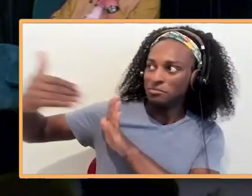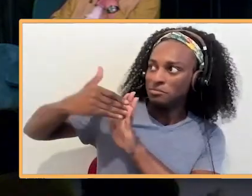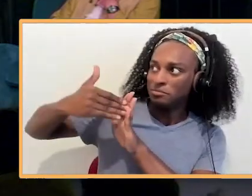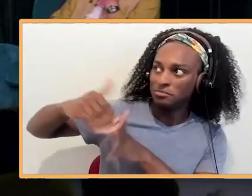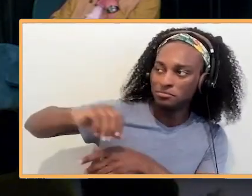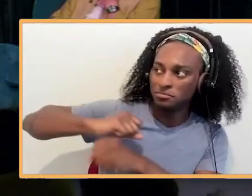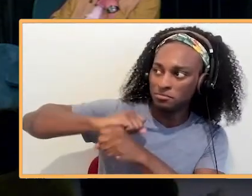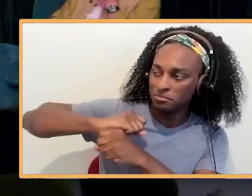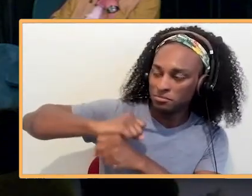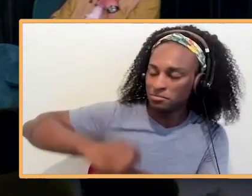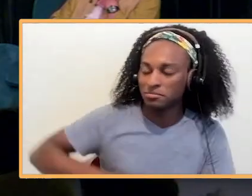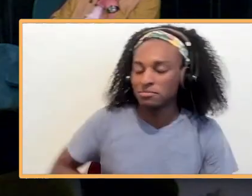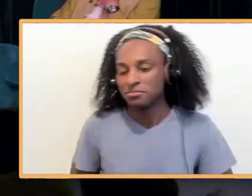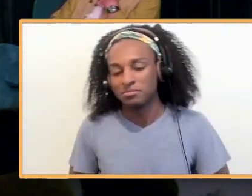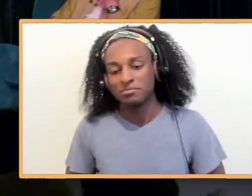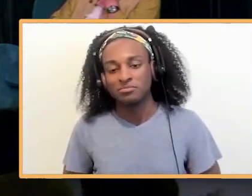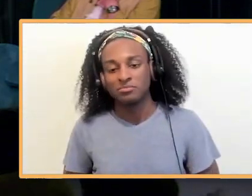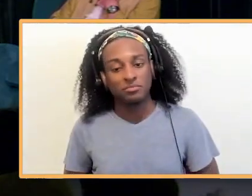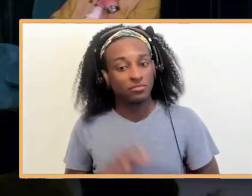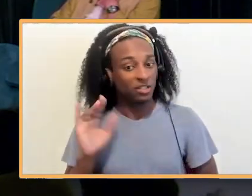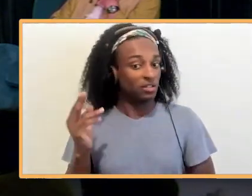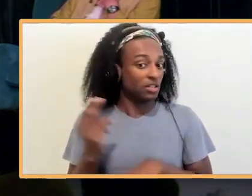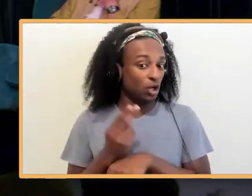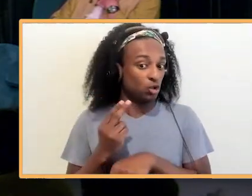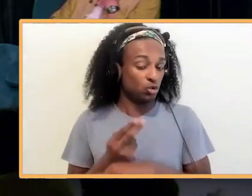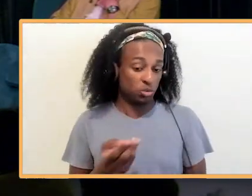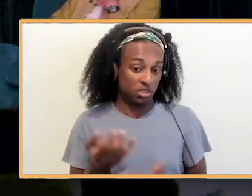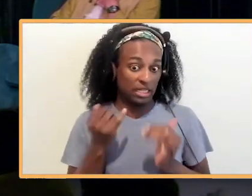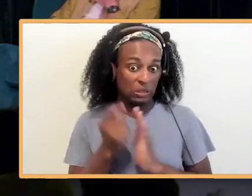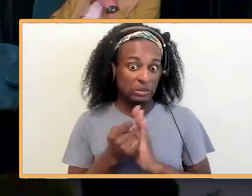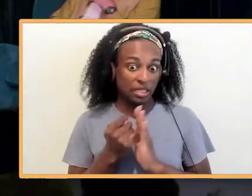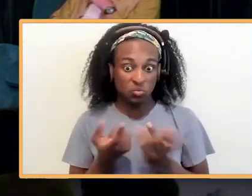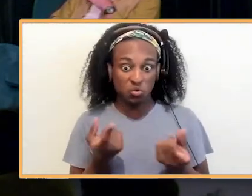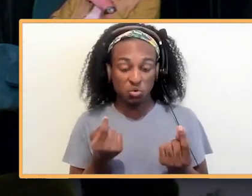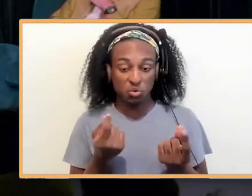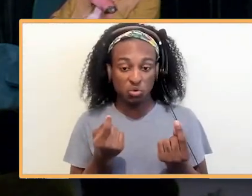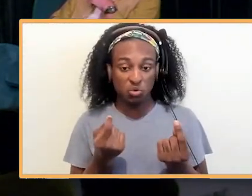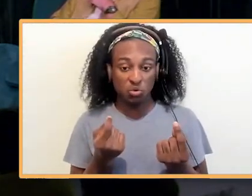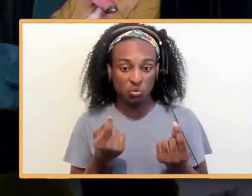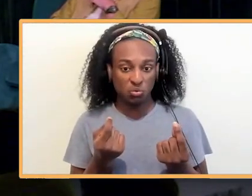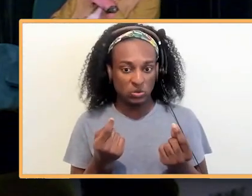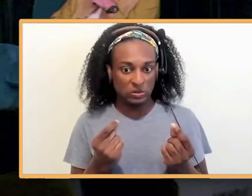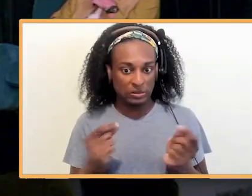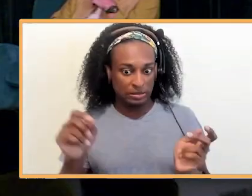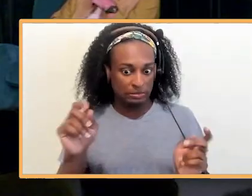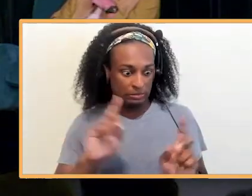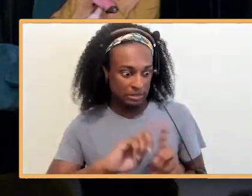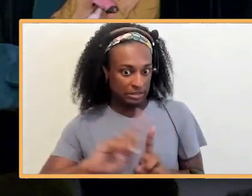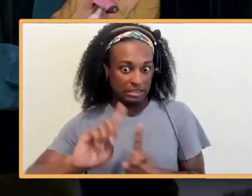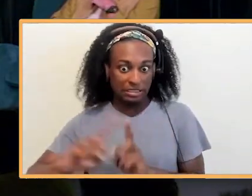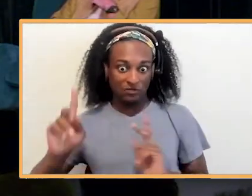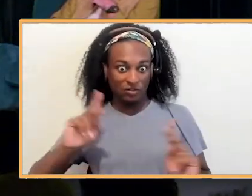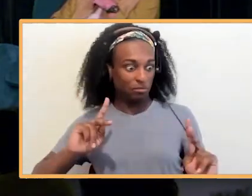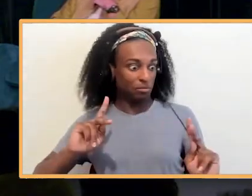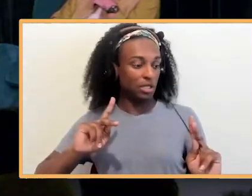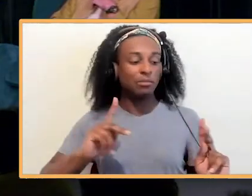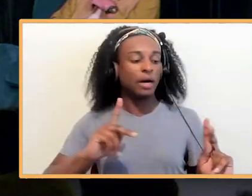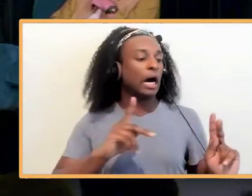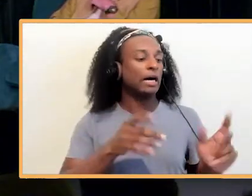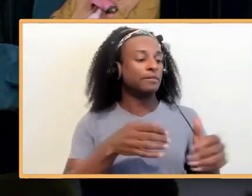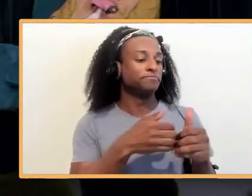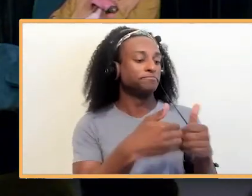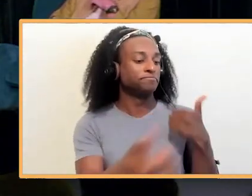used in this day and age is to other people and unite against a very common enemy,